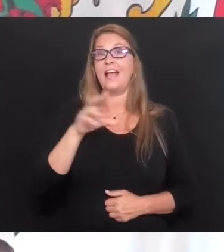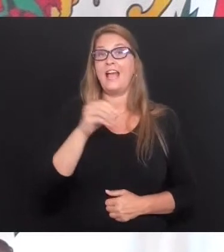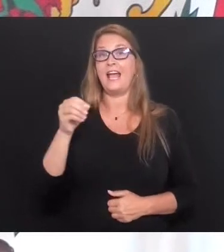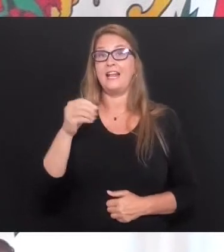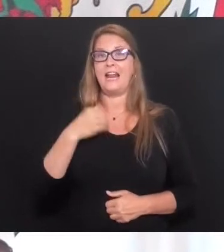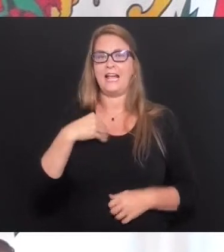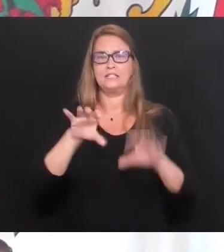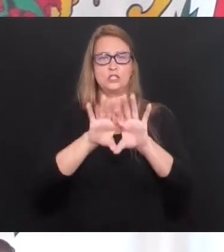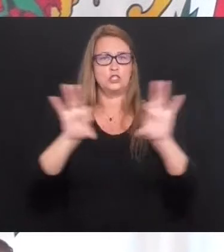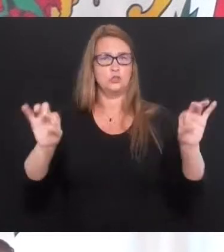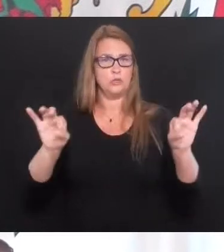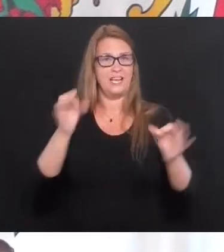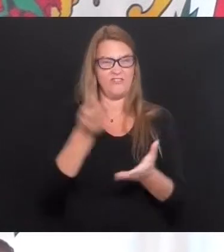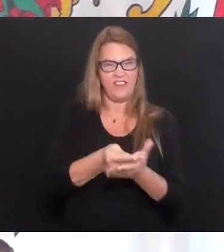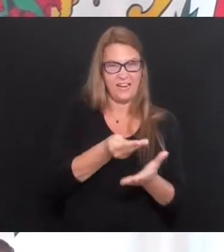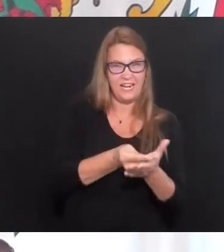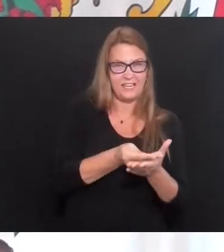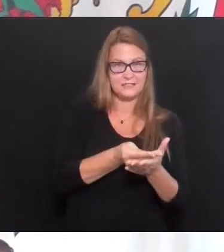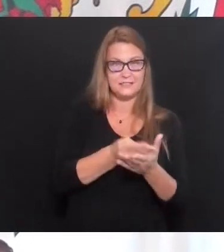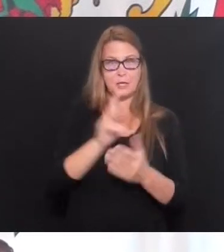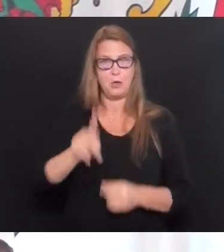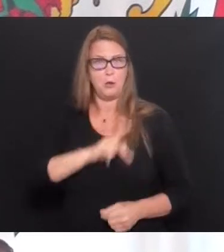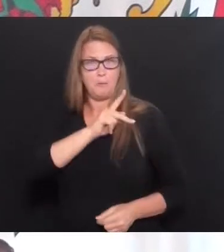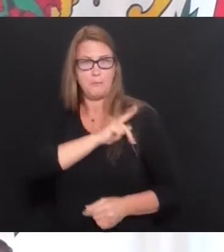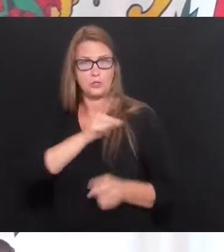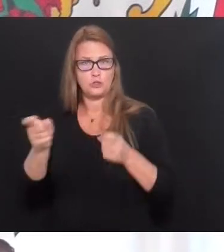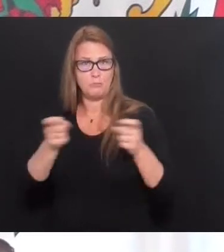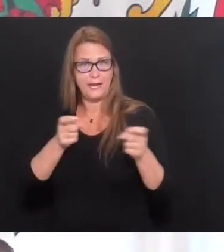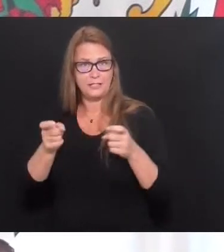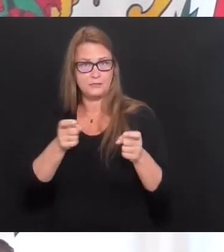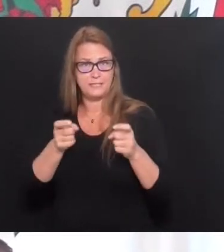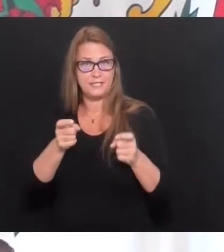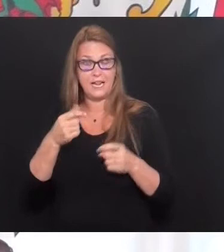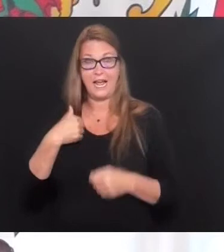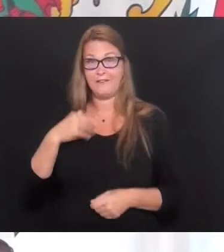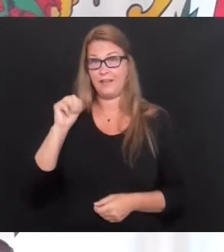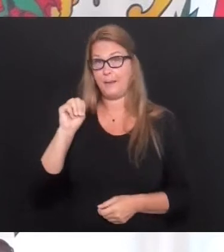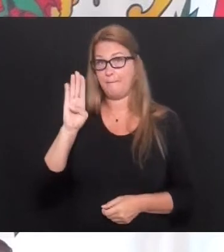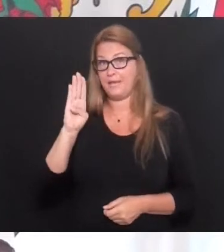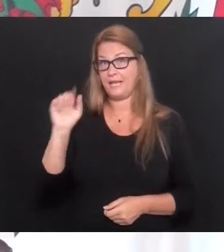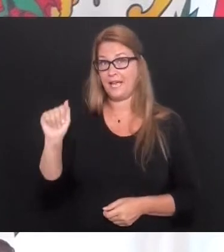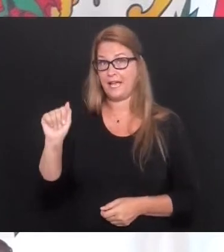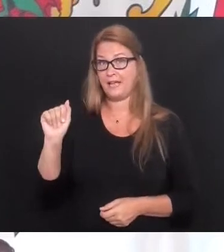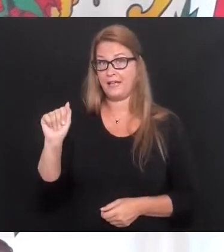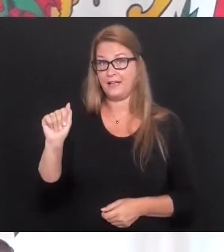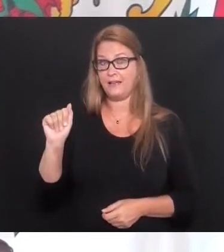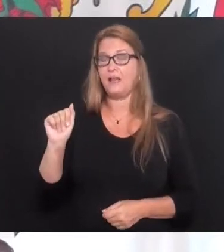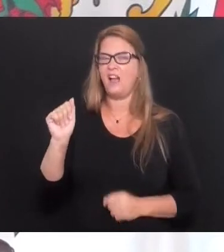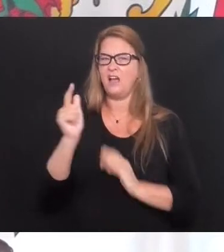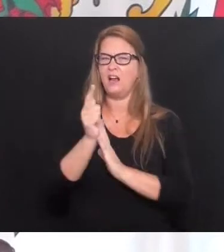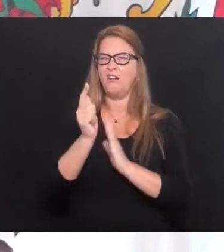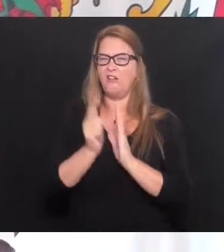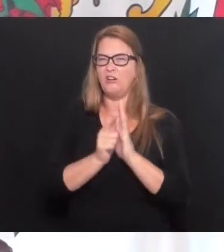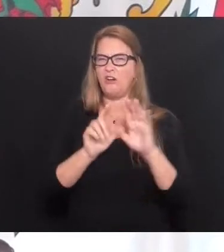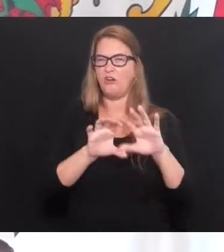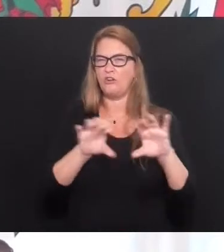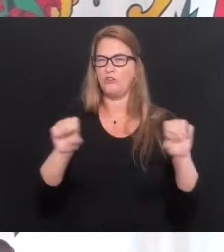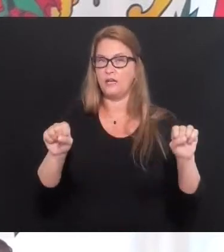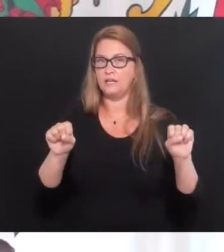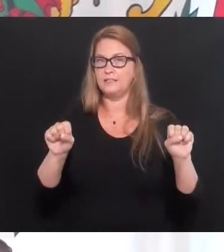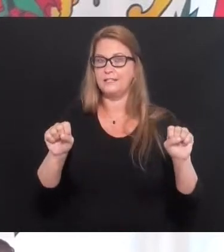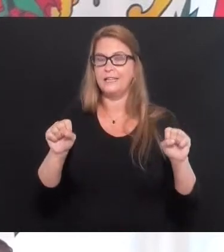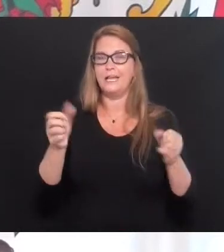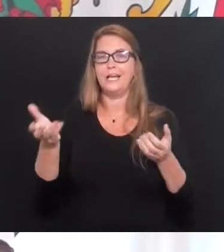finance and personal management. He has an MBA, and he also has a law degree. He served